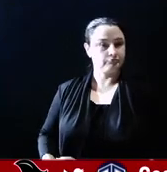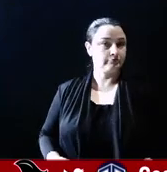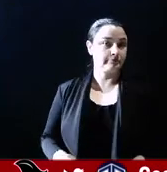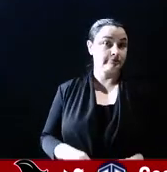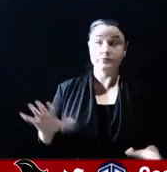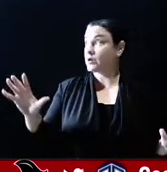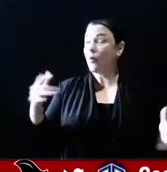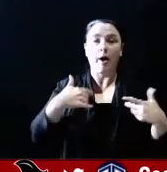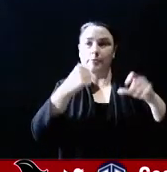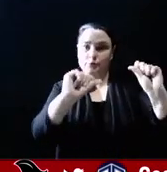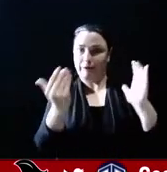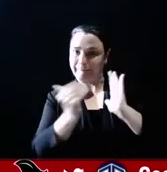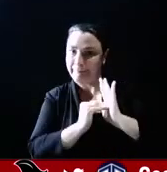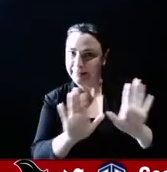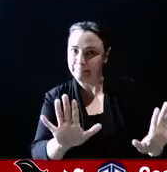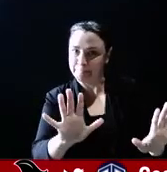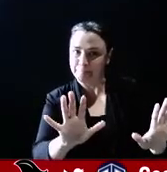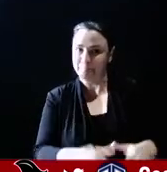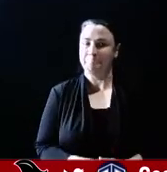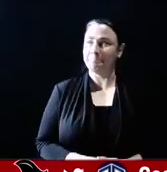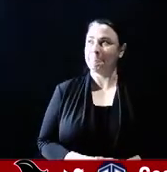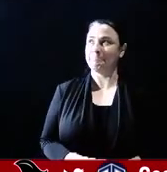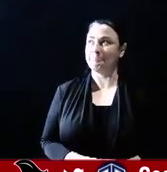We're going to try that again.